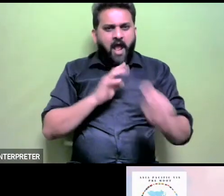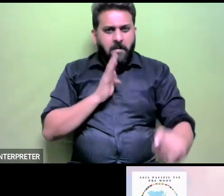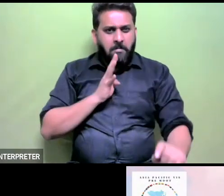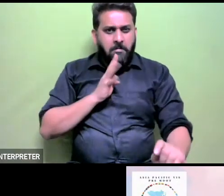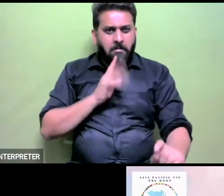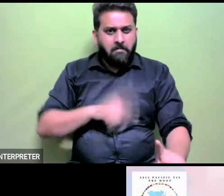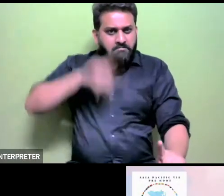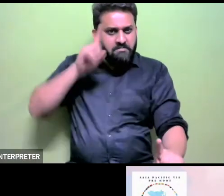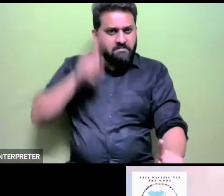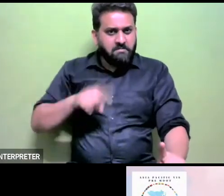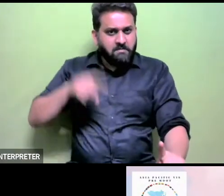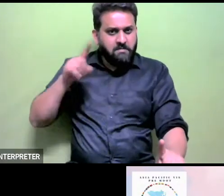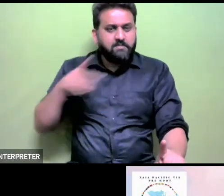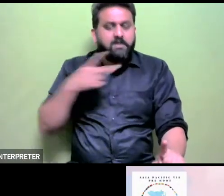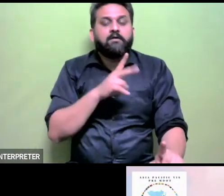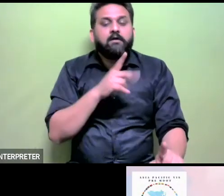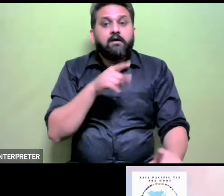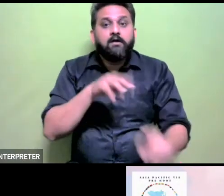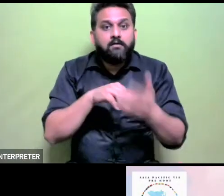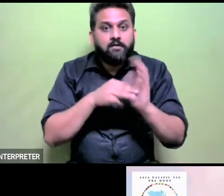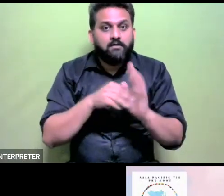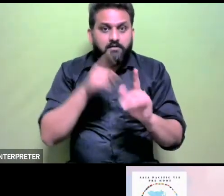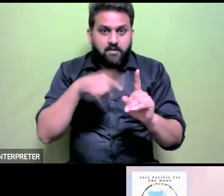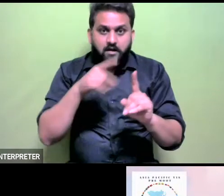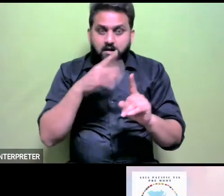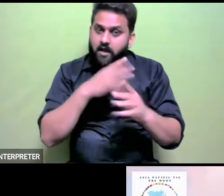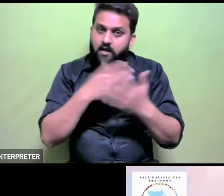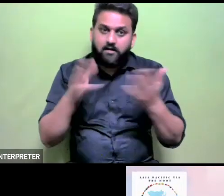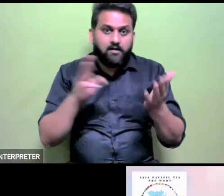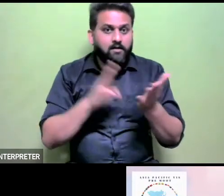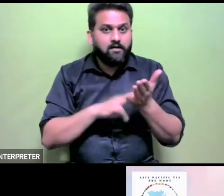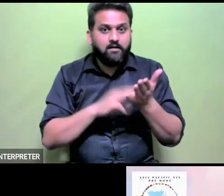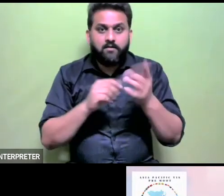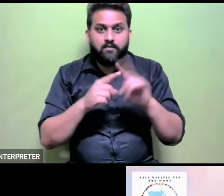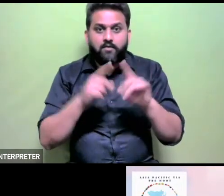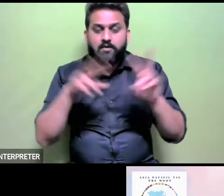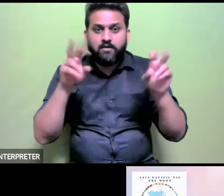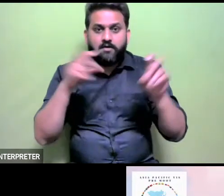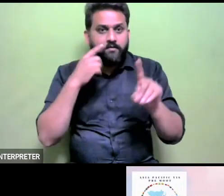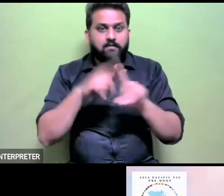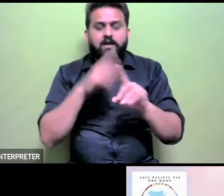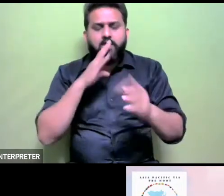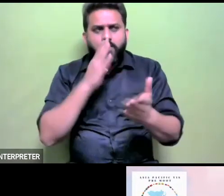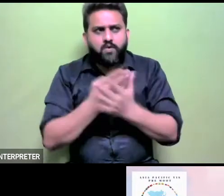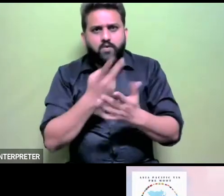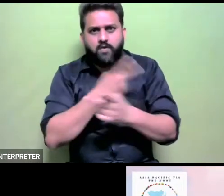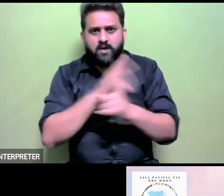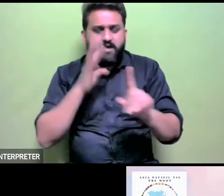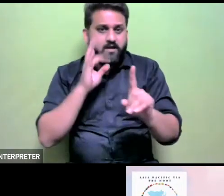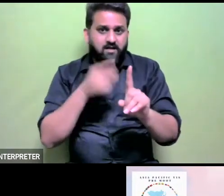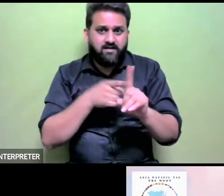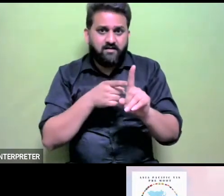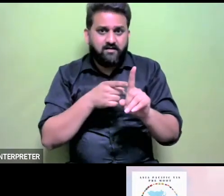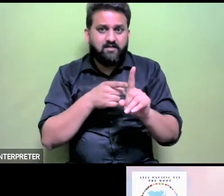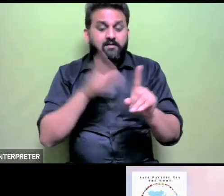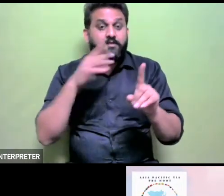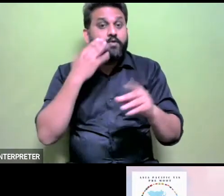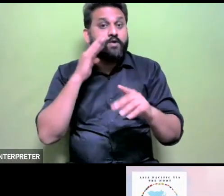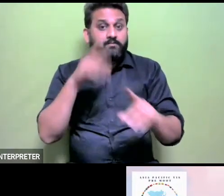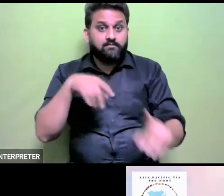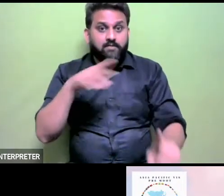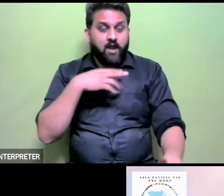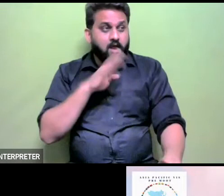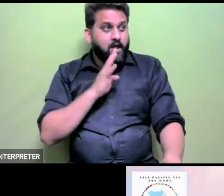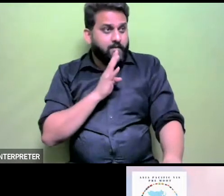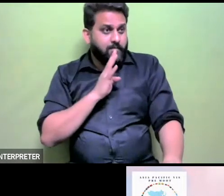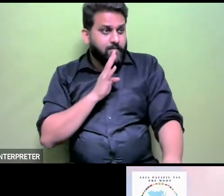good if you are quoting any award, any case, anything, facts from there. When you say it nicely,